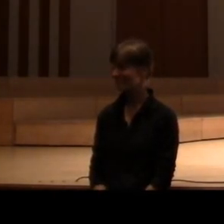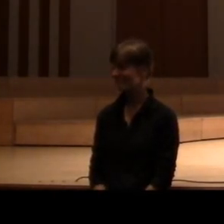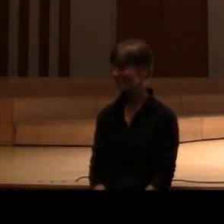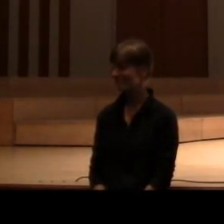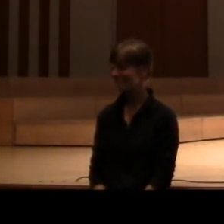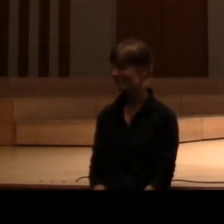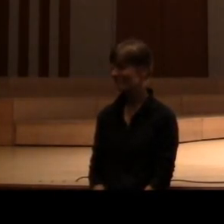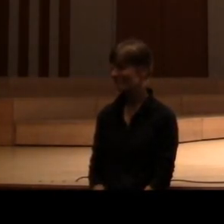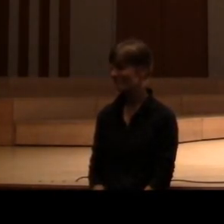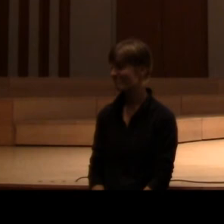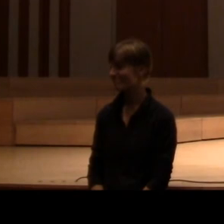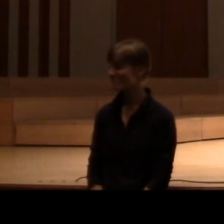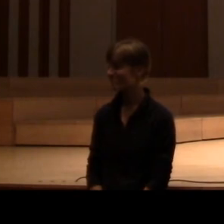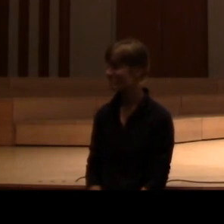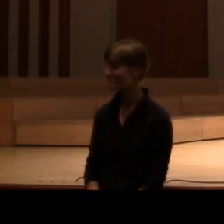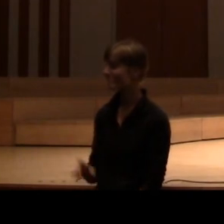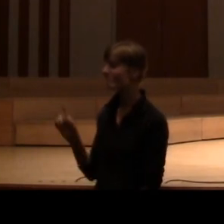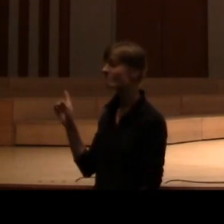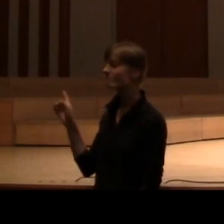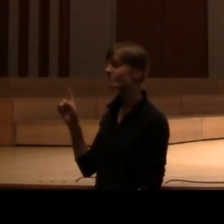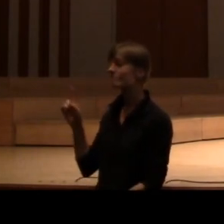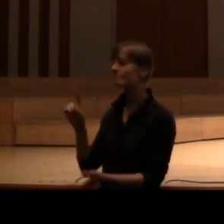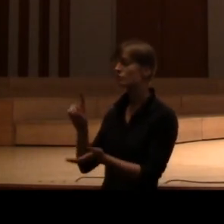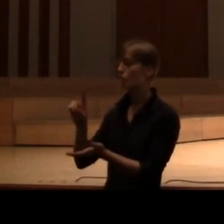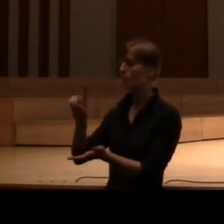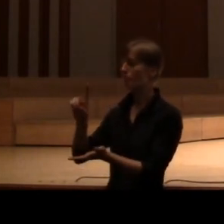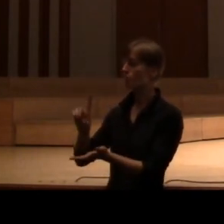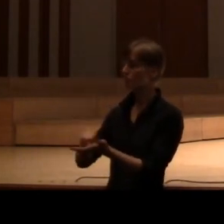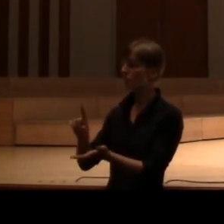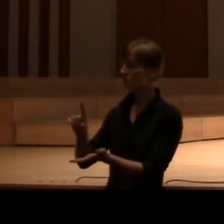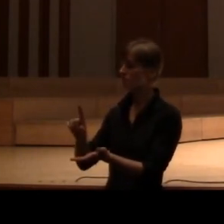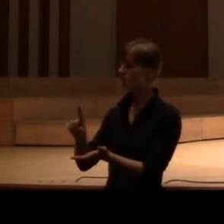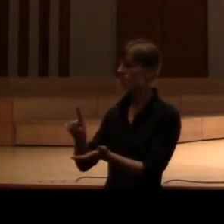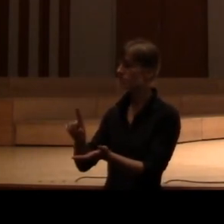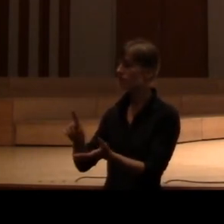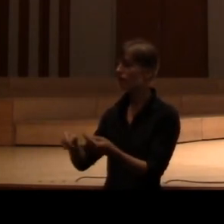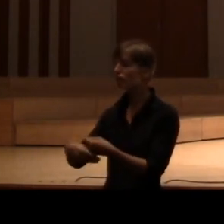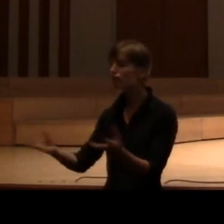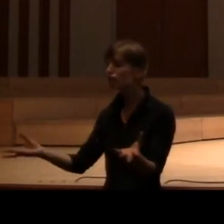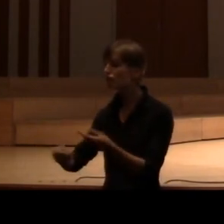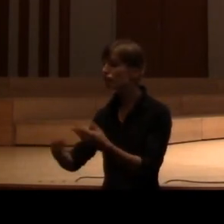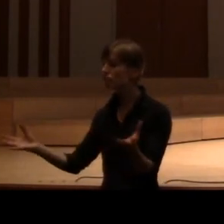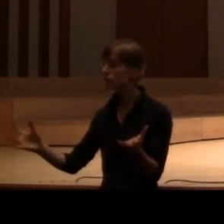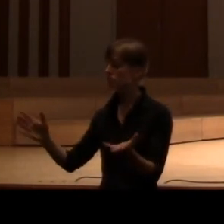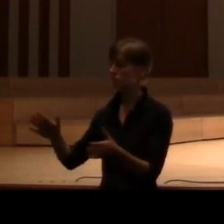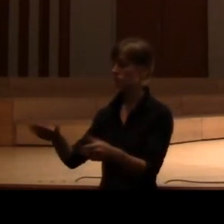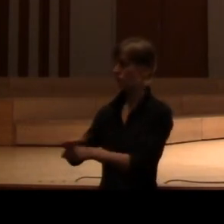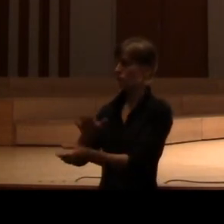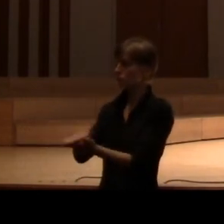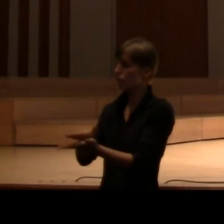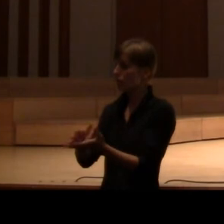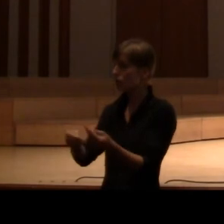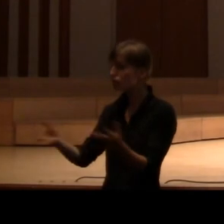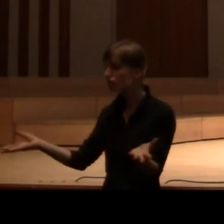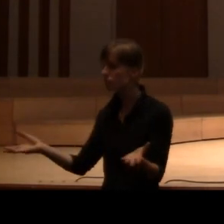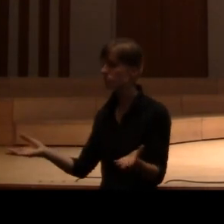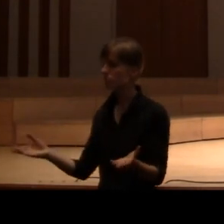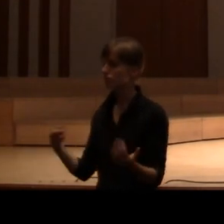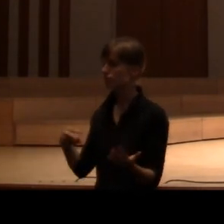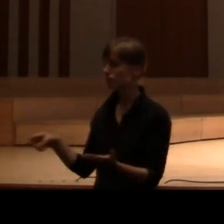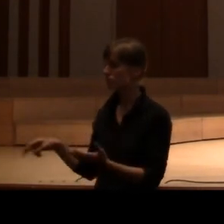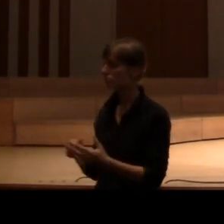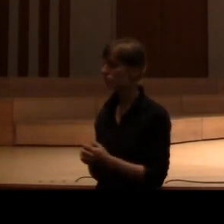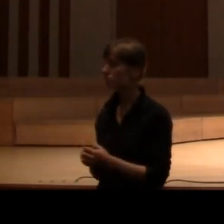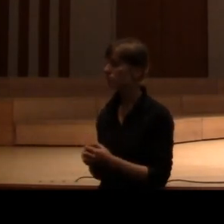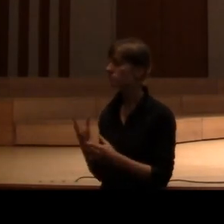literary magazine, and they printed this out. They distributed copies to their classmates and to other students in the school. They also included a